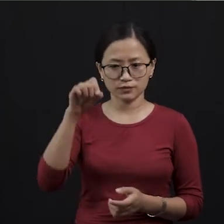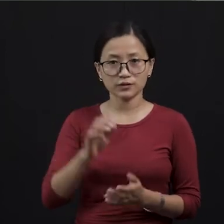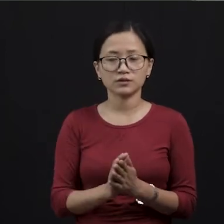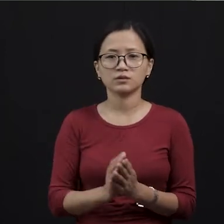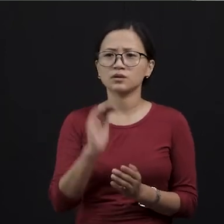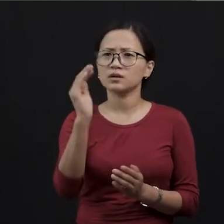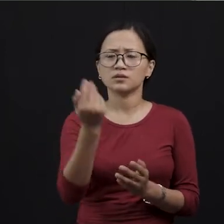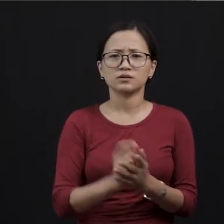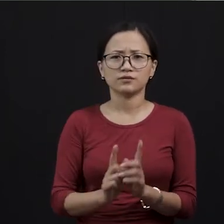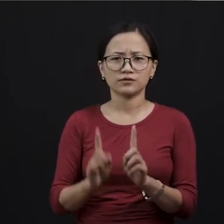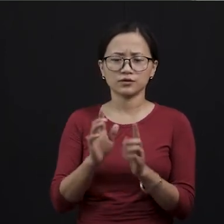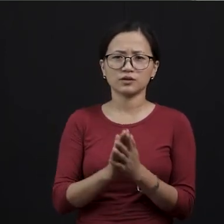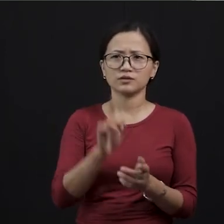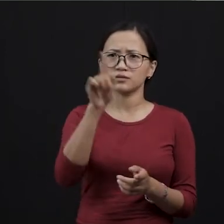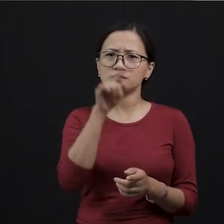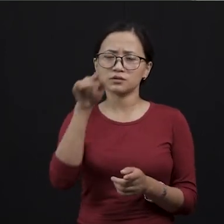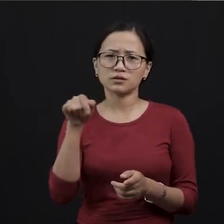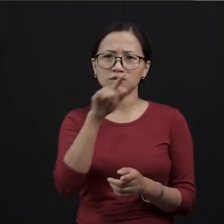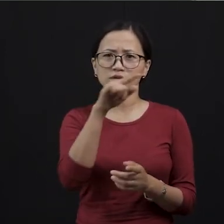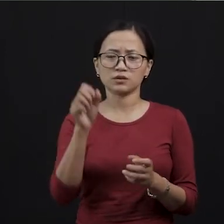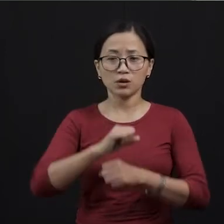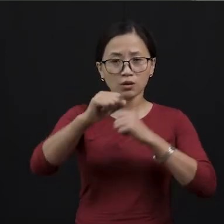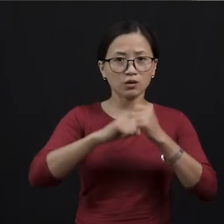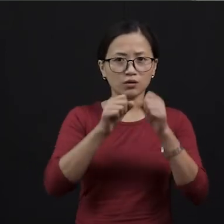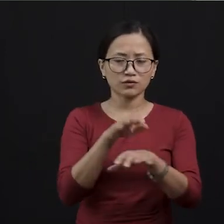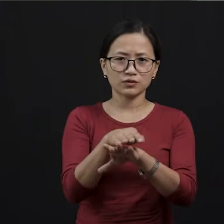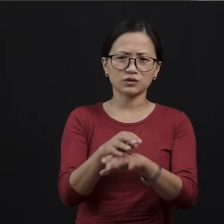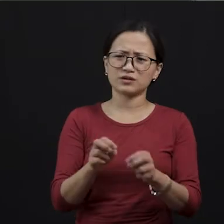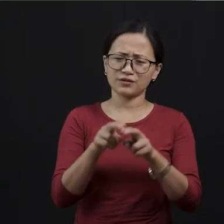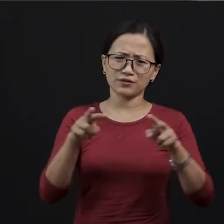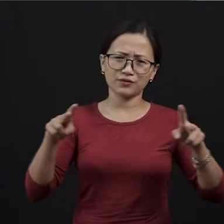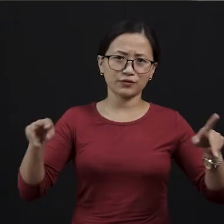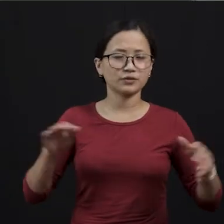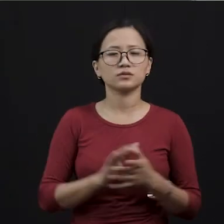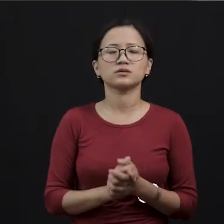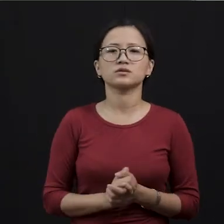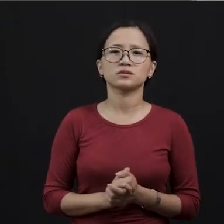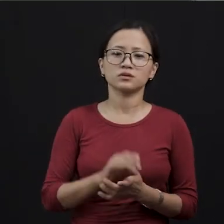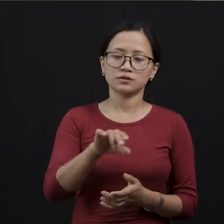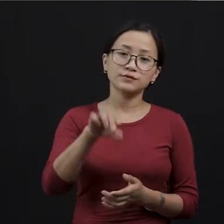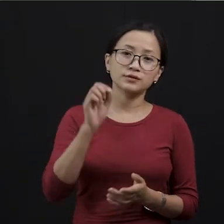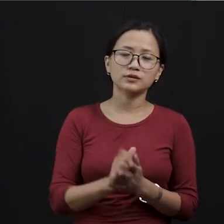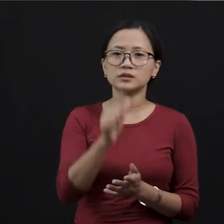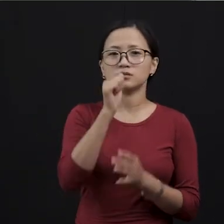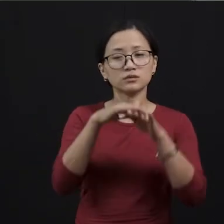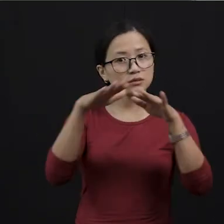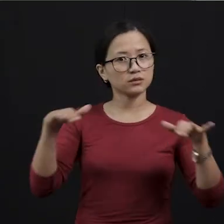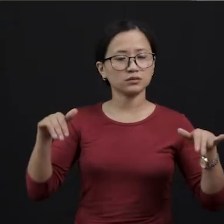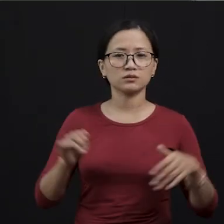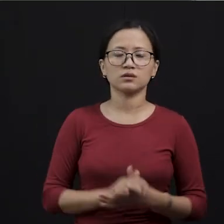plants, starfish, horsefish, whales, dolphins, so many different kinds of animals you will find in the sea,